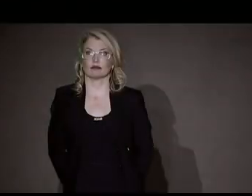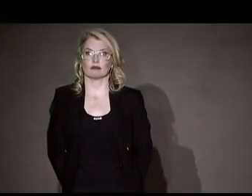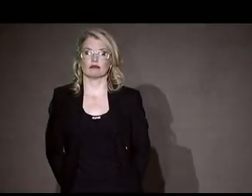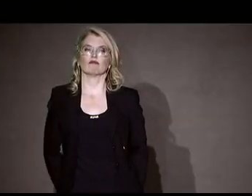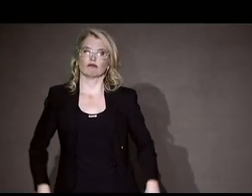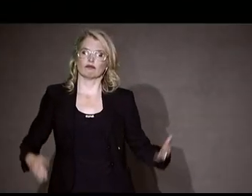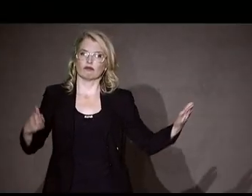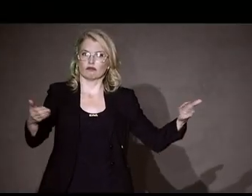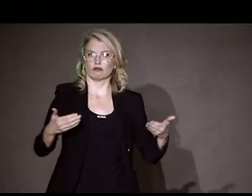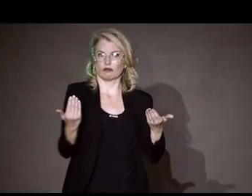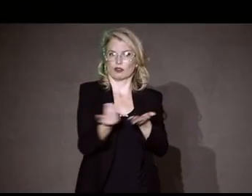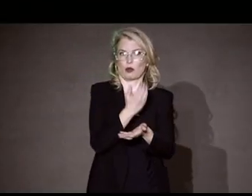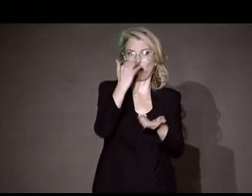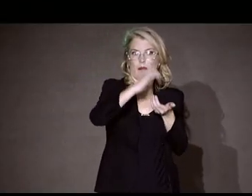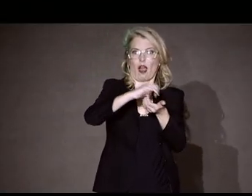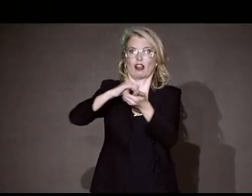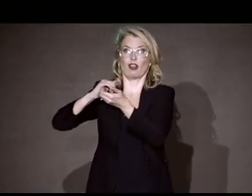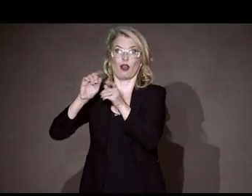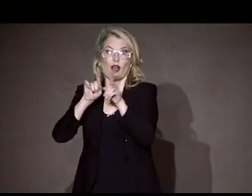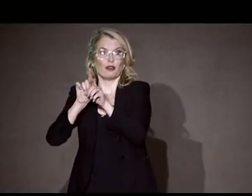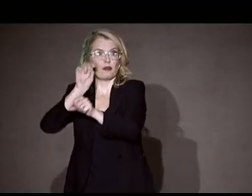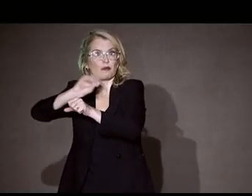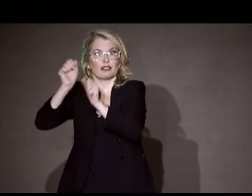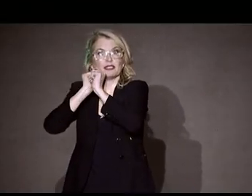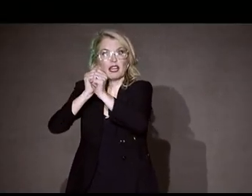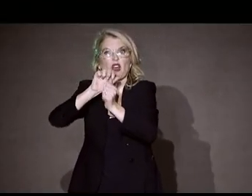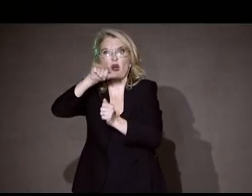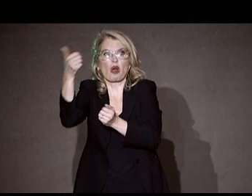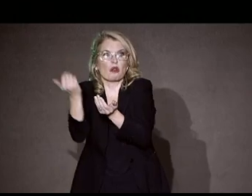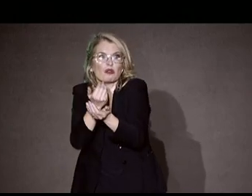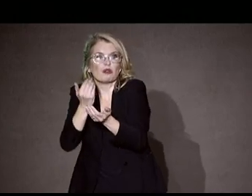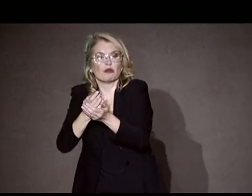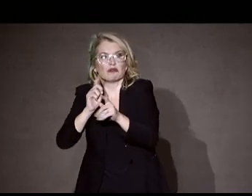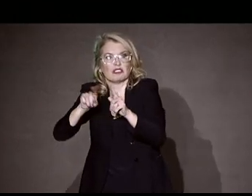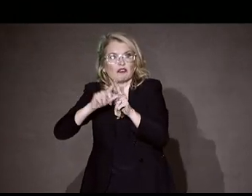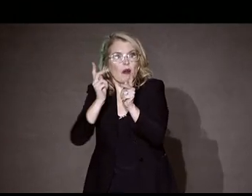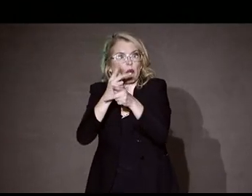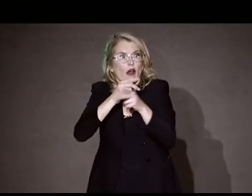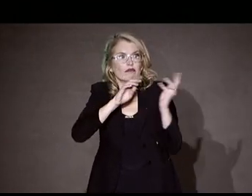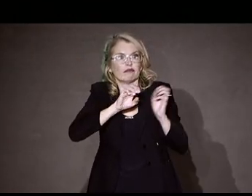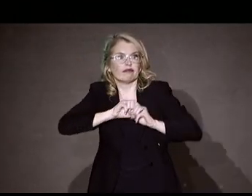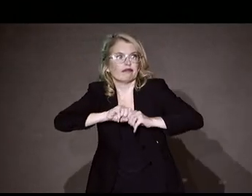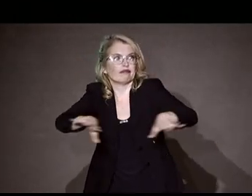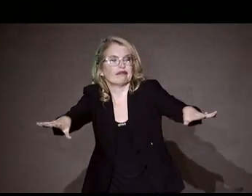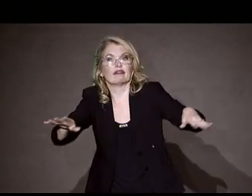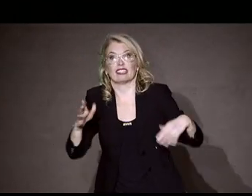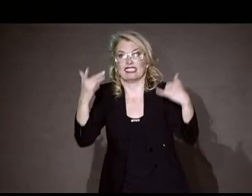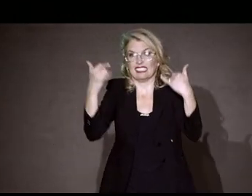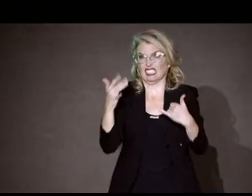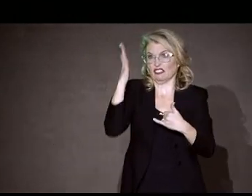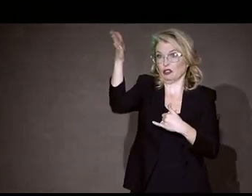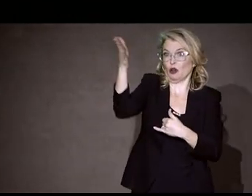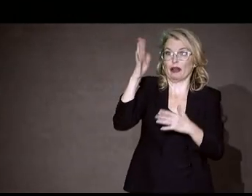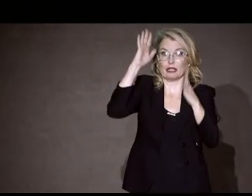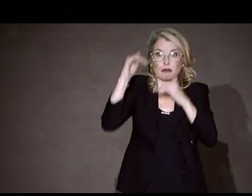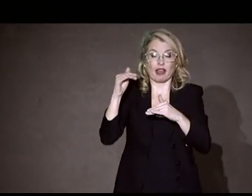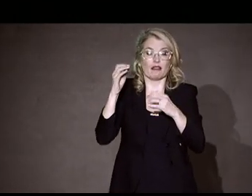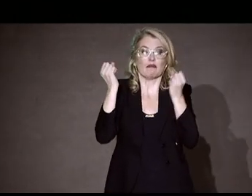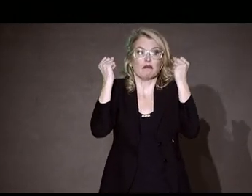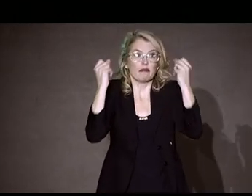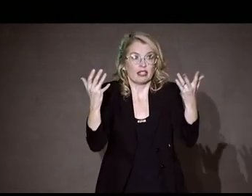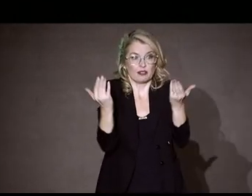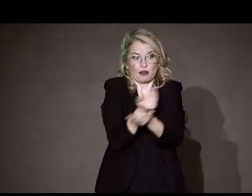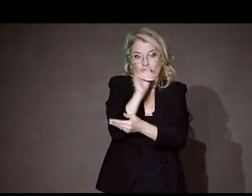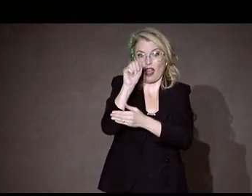Beyond welcoming new partners, we're collaborating with our partners on new product launches. In the near future, we expect there will be a number of